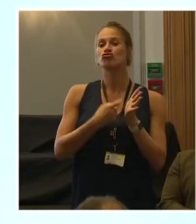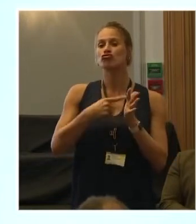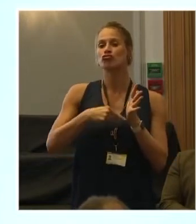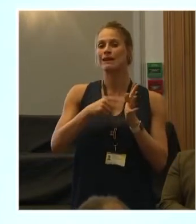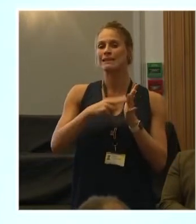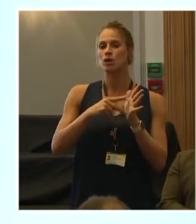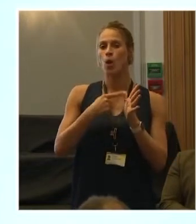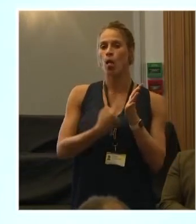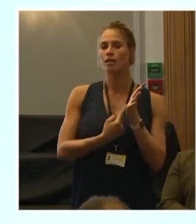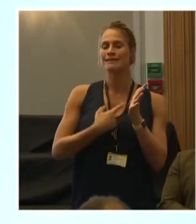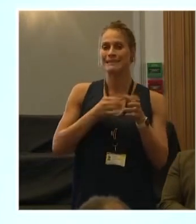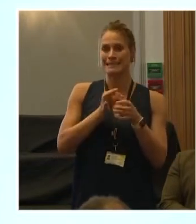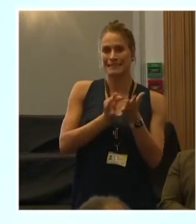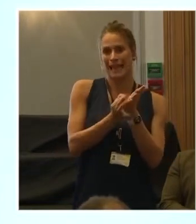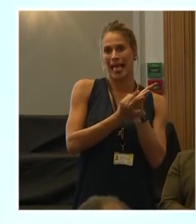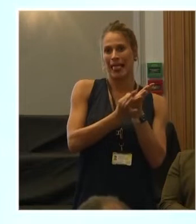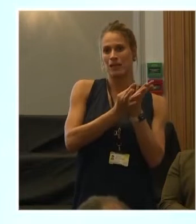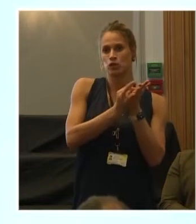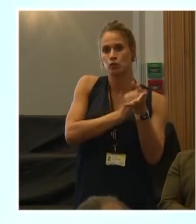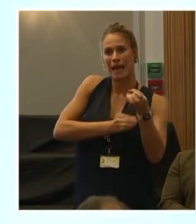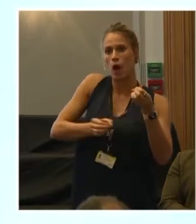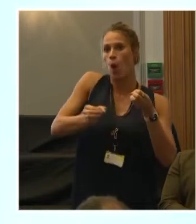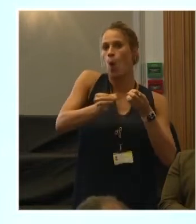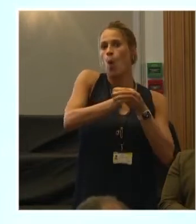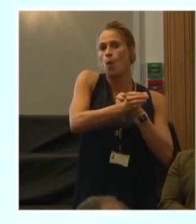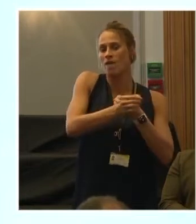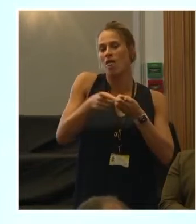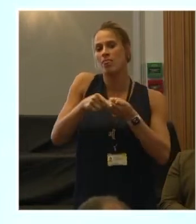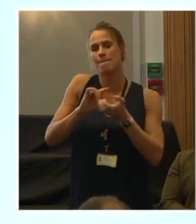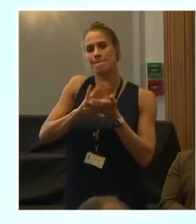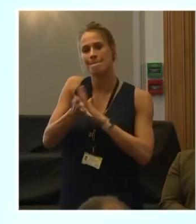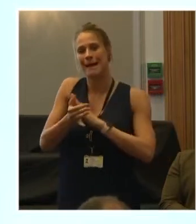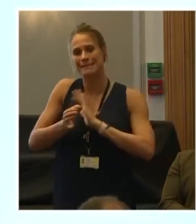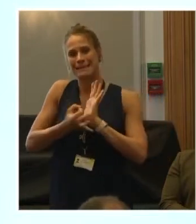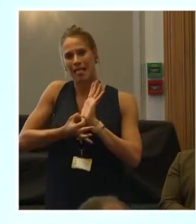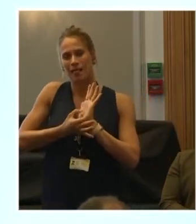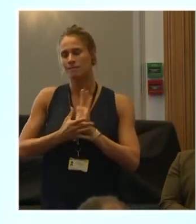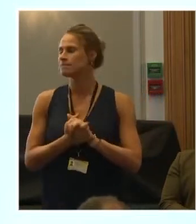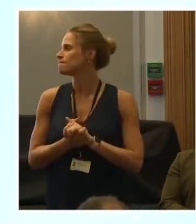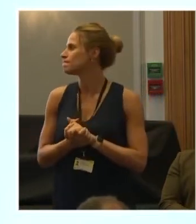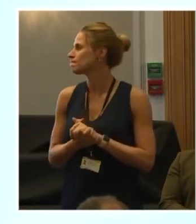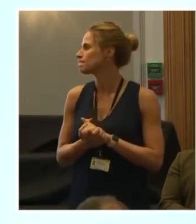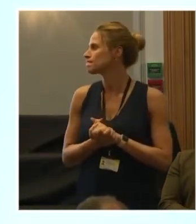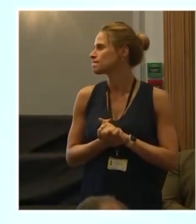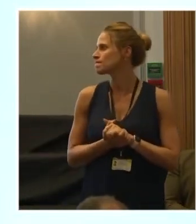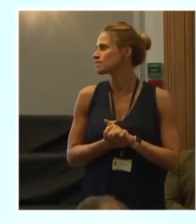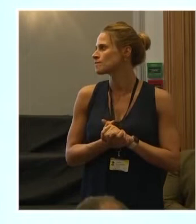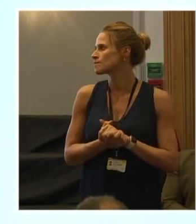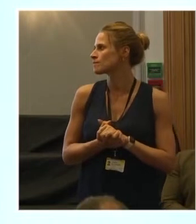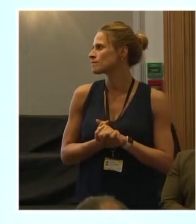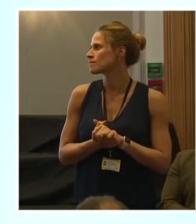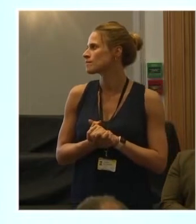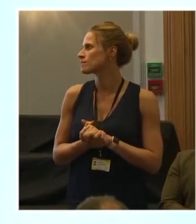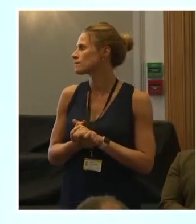disease to take over the light detection from the degenerated photoreceptors. There are novel